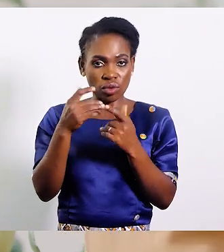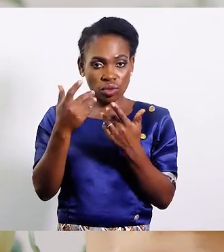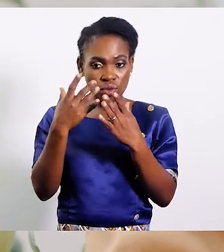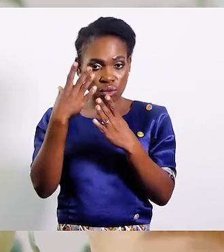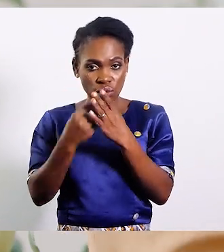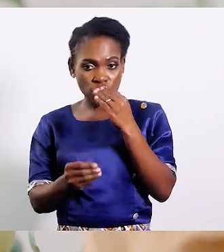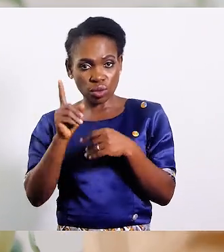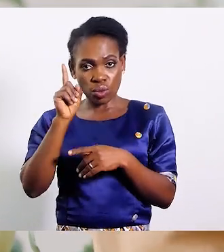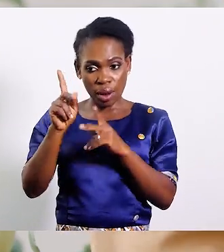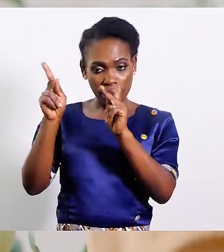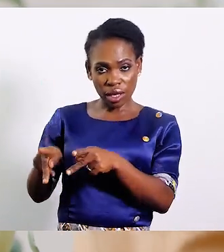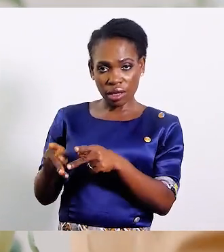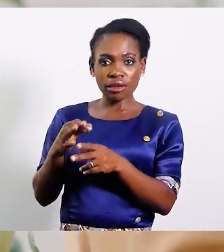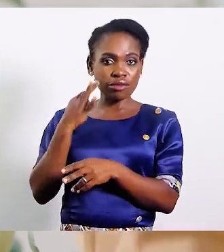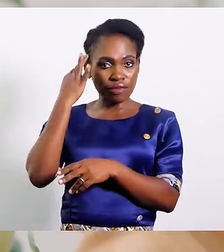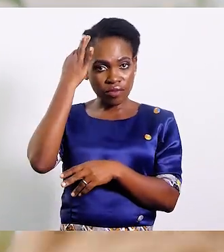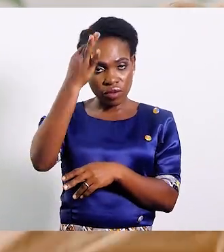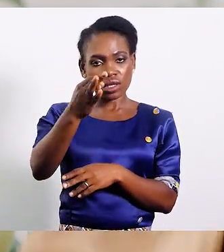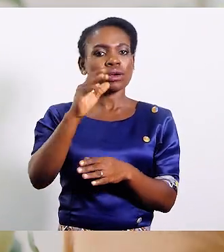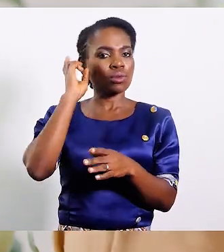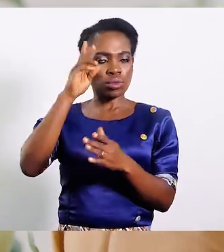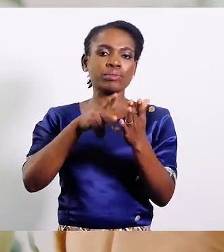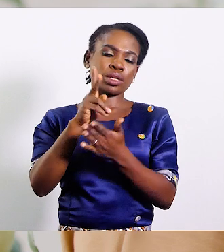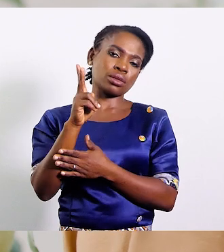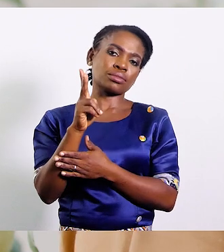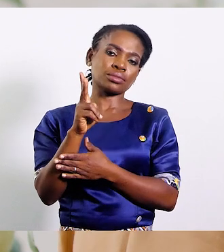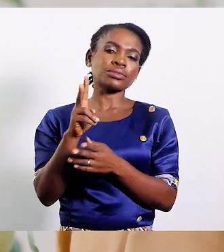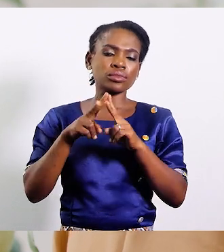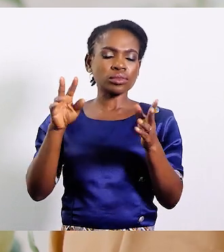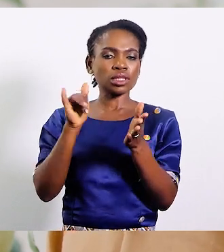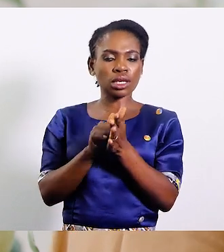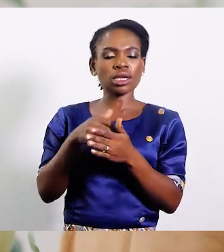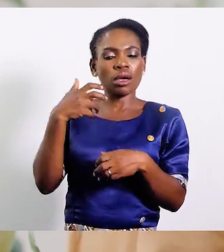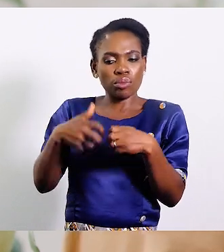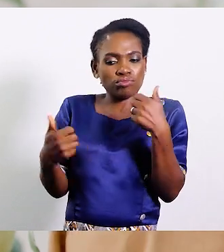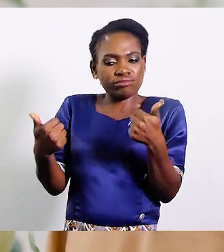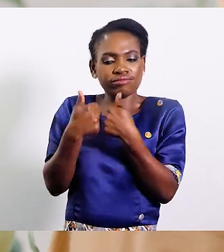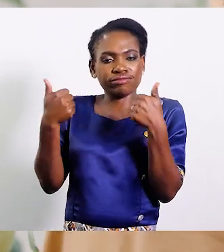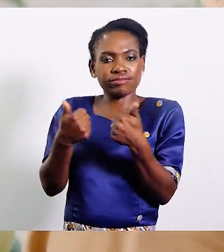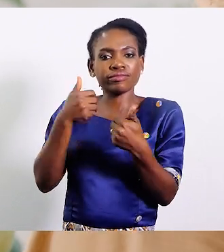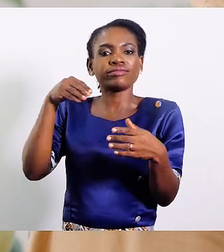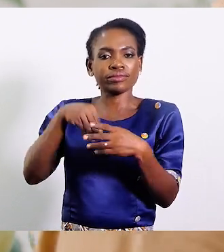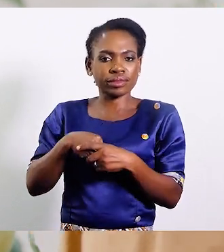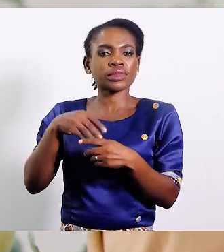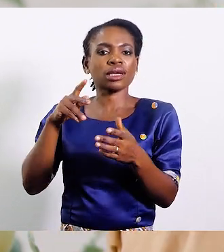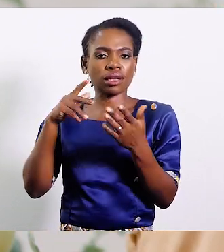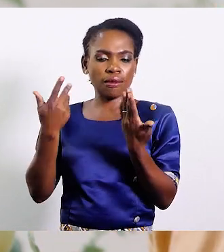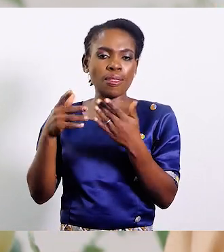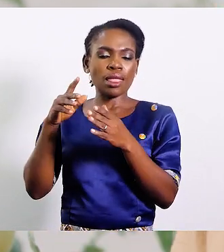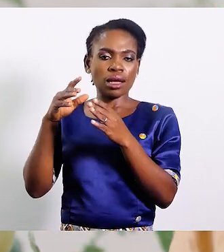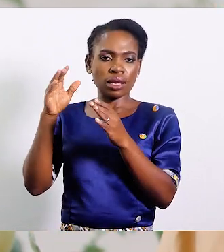you miss one thing or one step today, you pay for it in the future. So basically, these are the